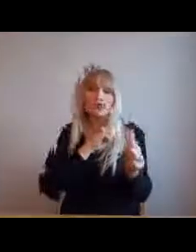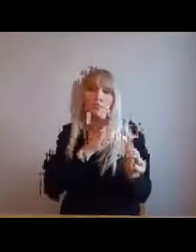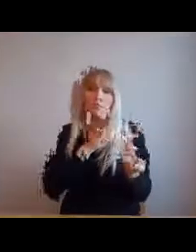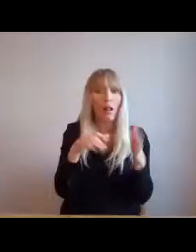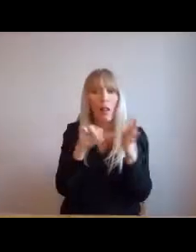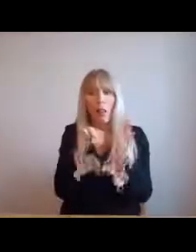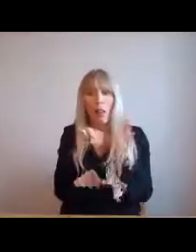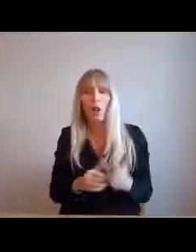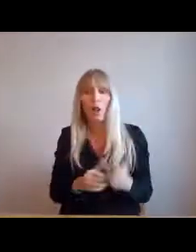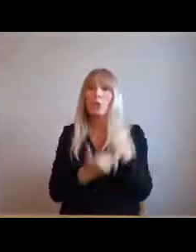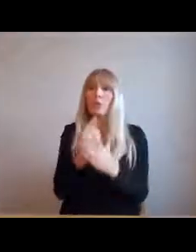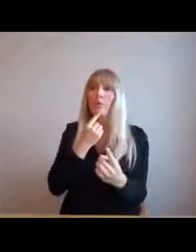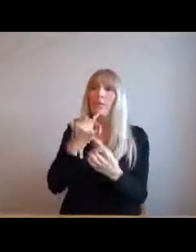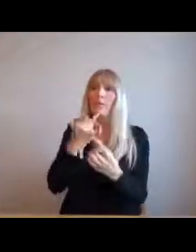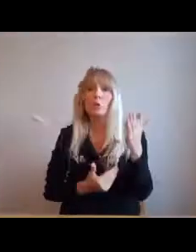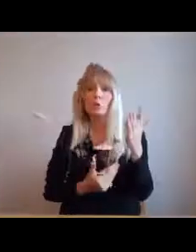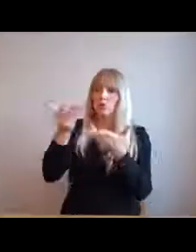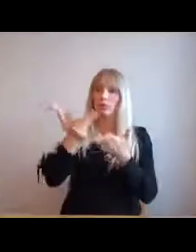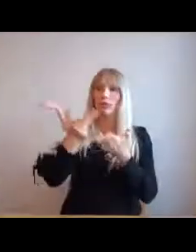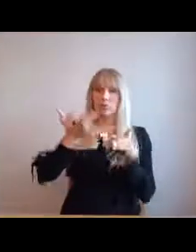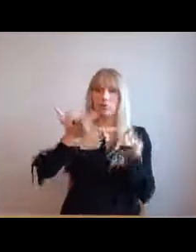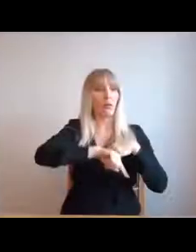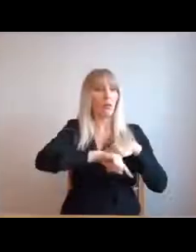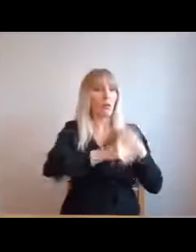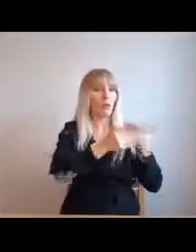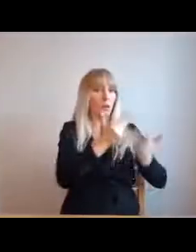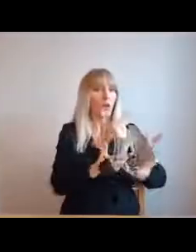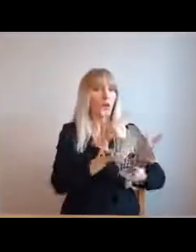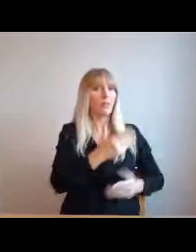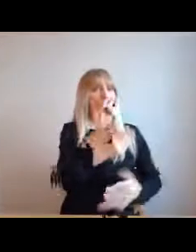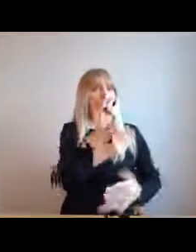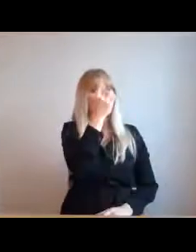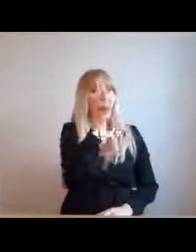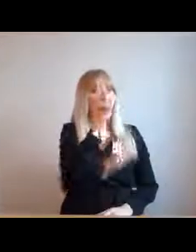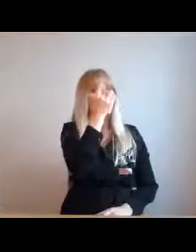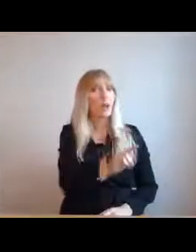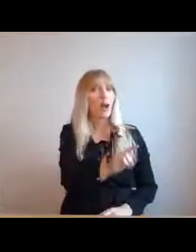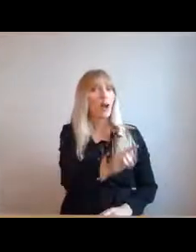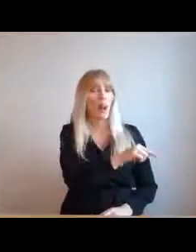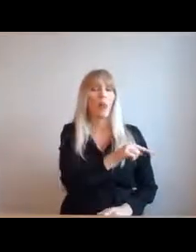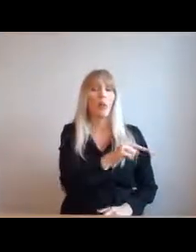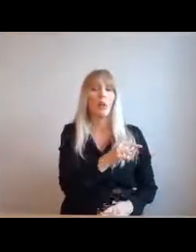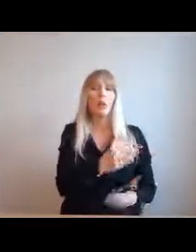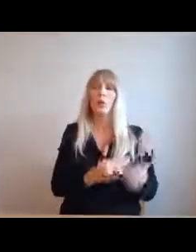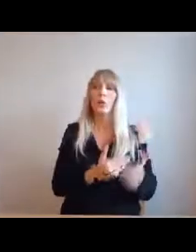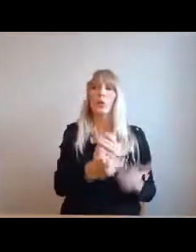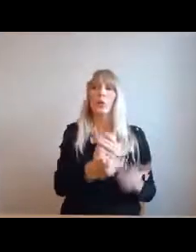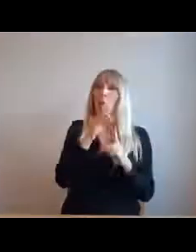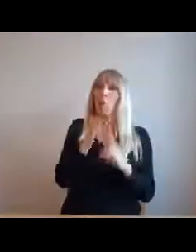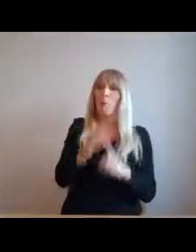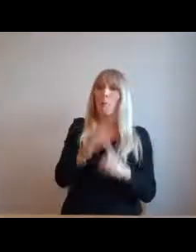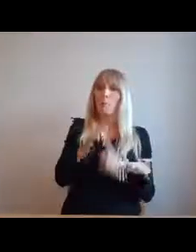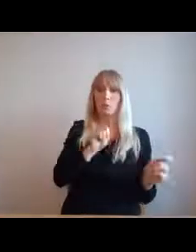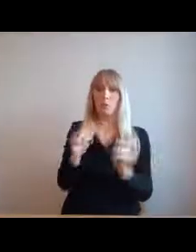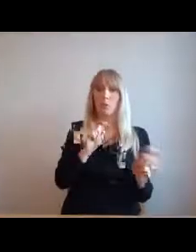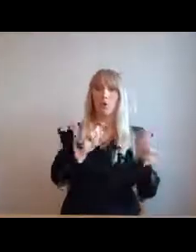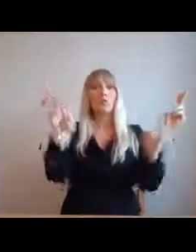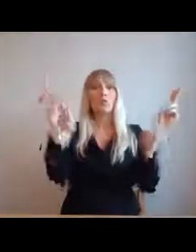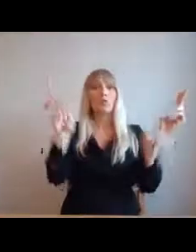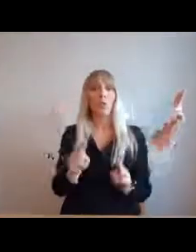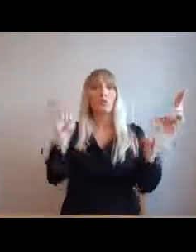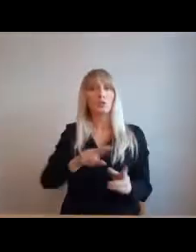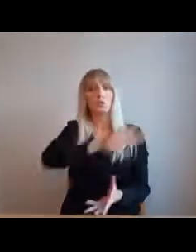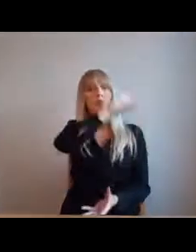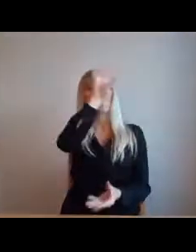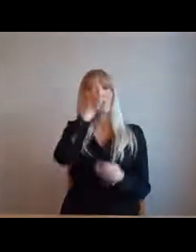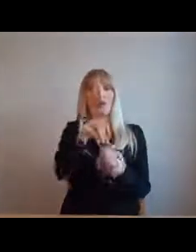new information about existing utilities. The proposed refinements include a reduction to the overall